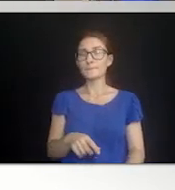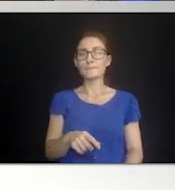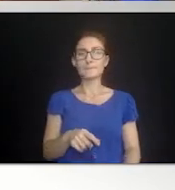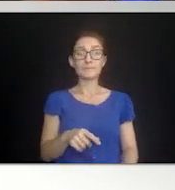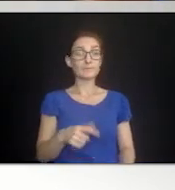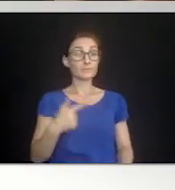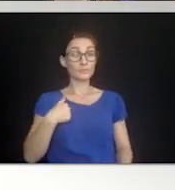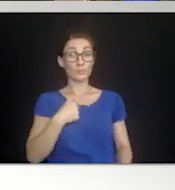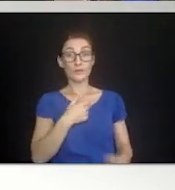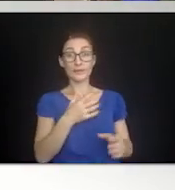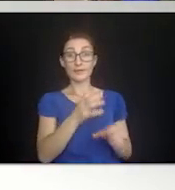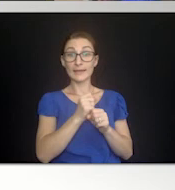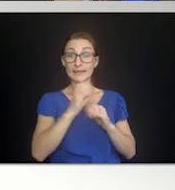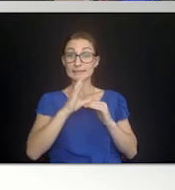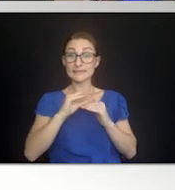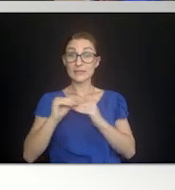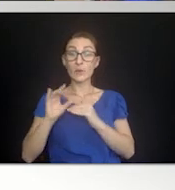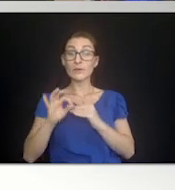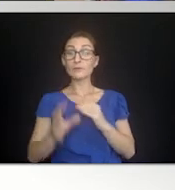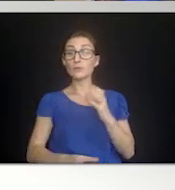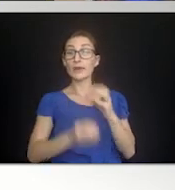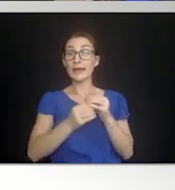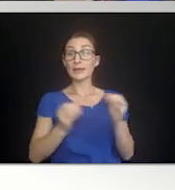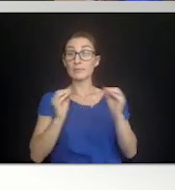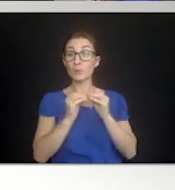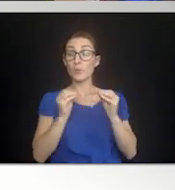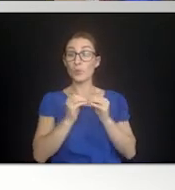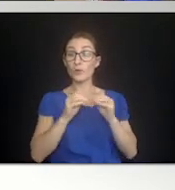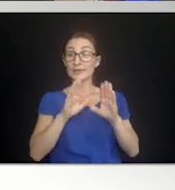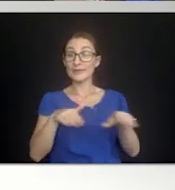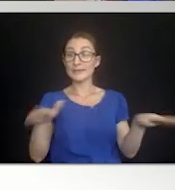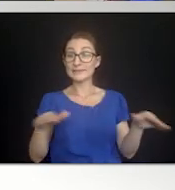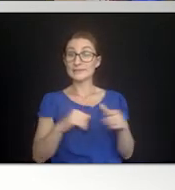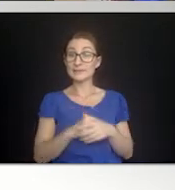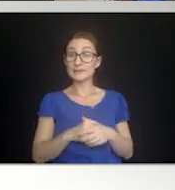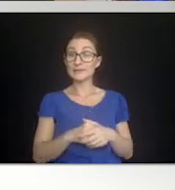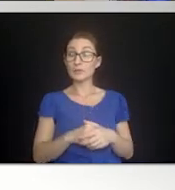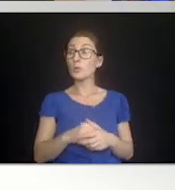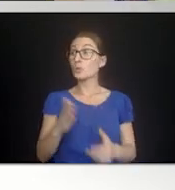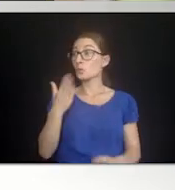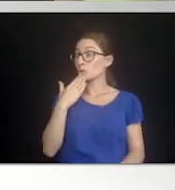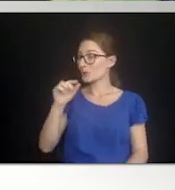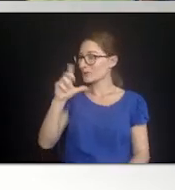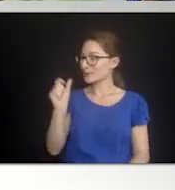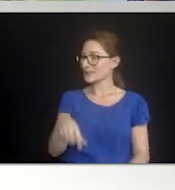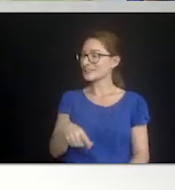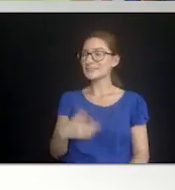Do you get a discount if you put multiple kids on there? Good question.